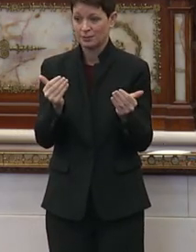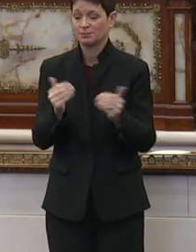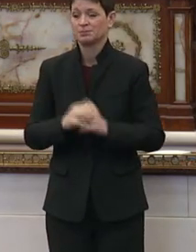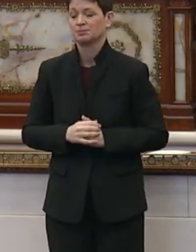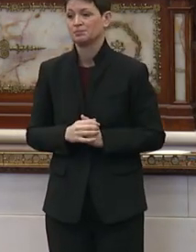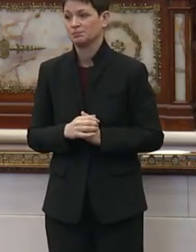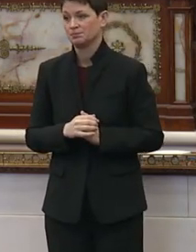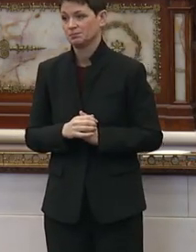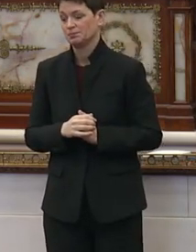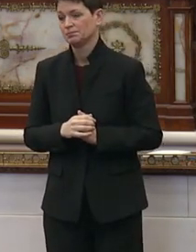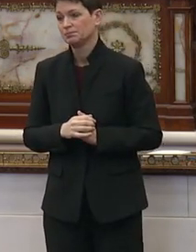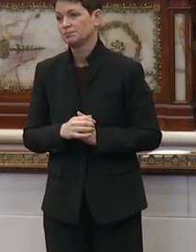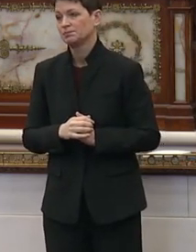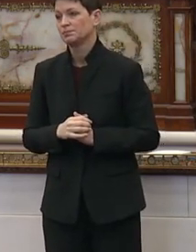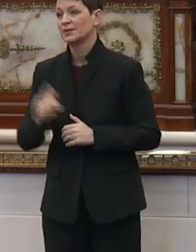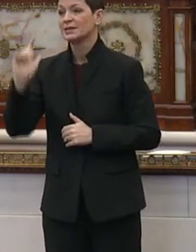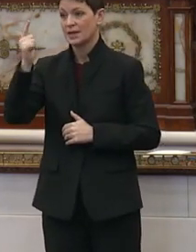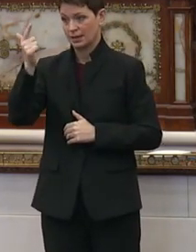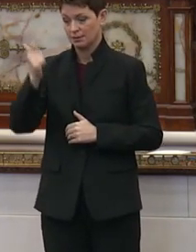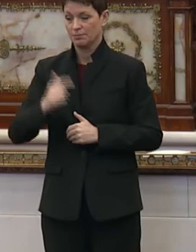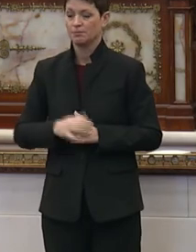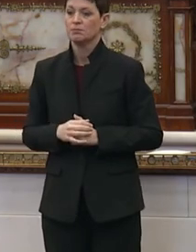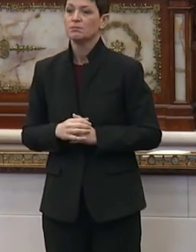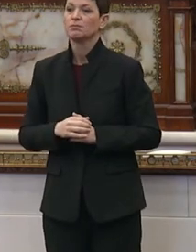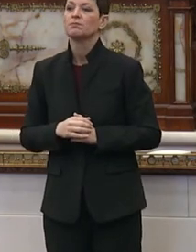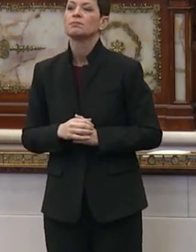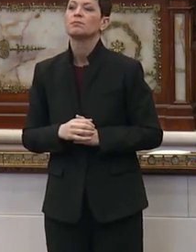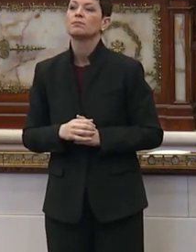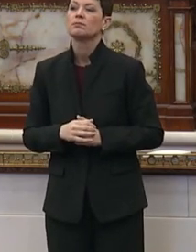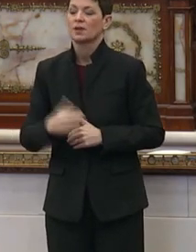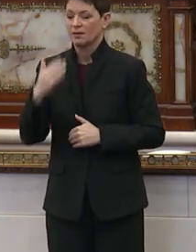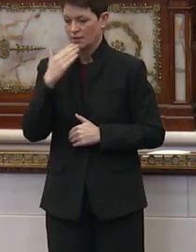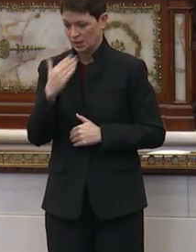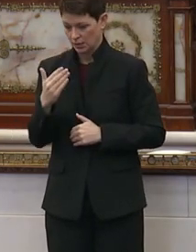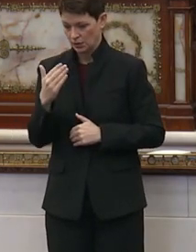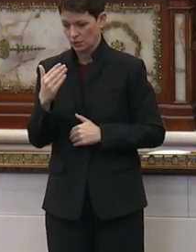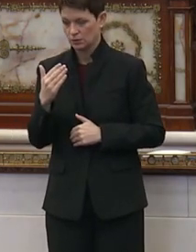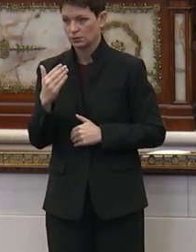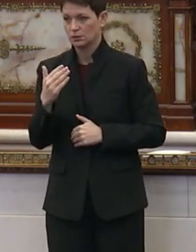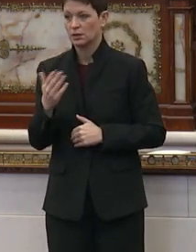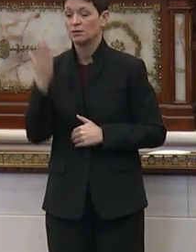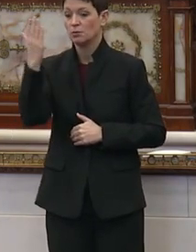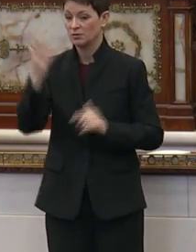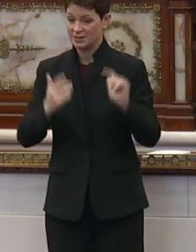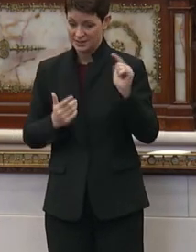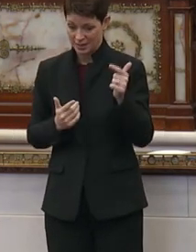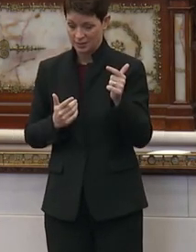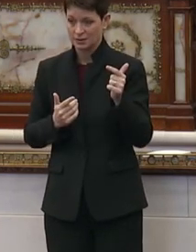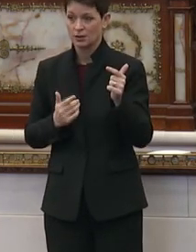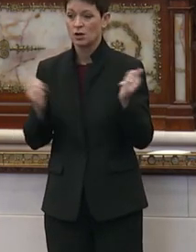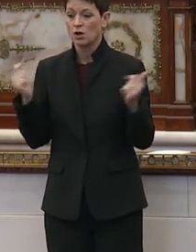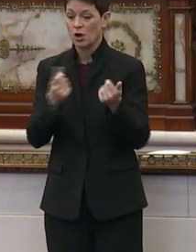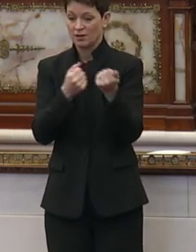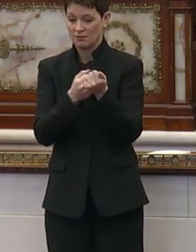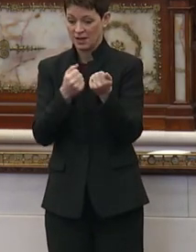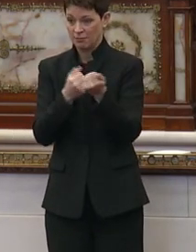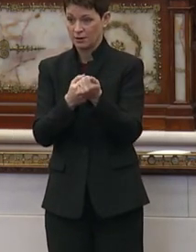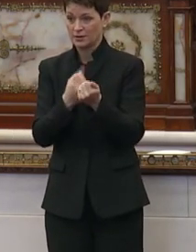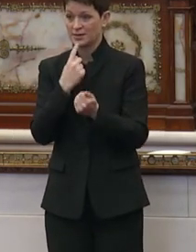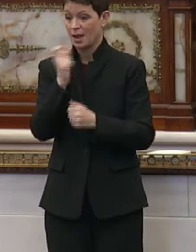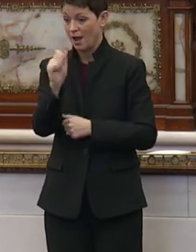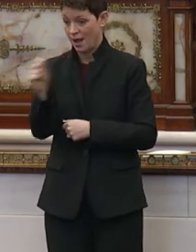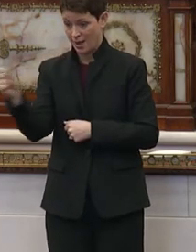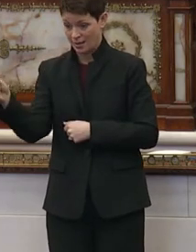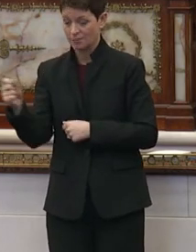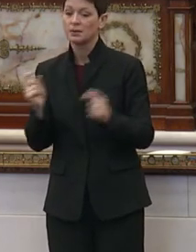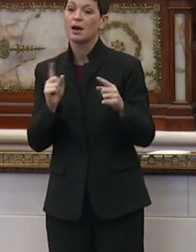at today's council session. Second. Thank you. It's been moved and properly second. All in favor indicate by saying